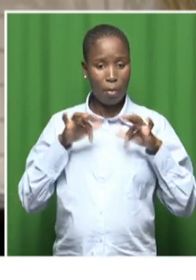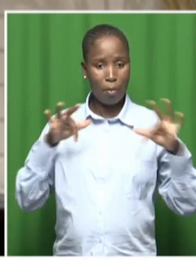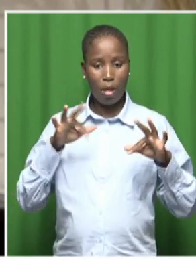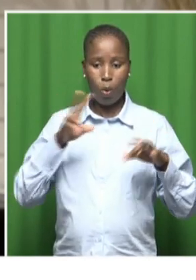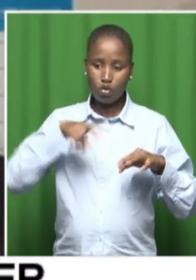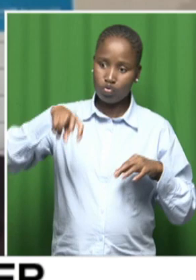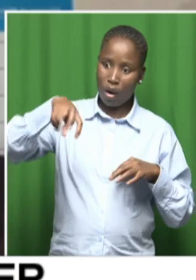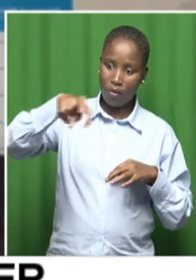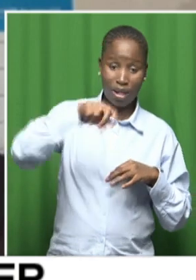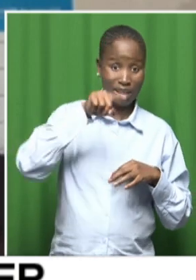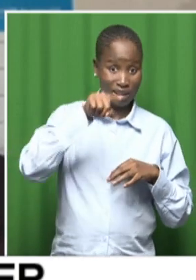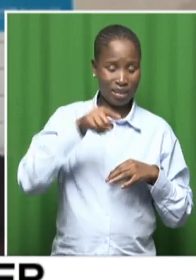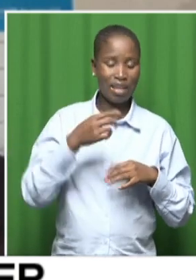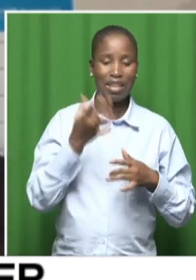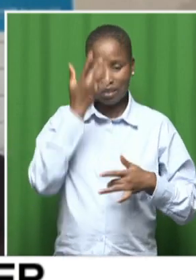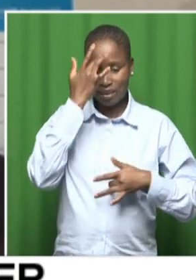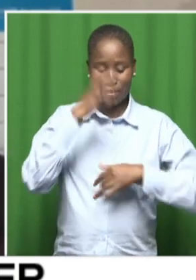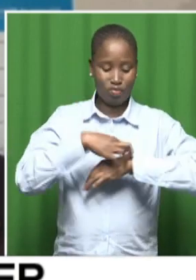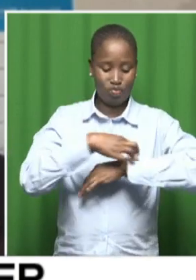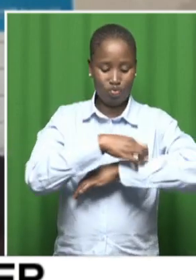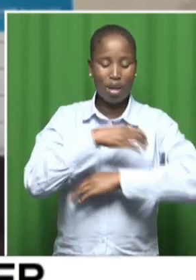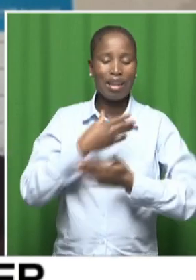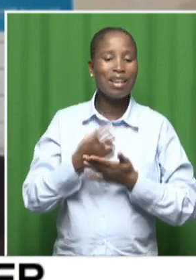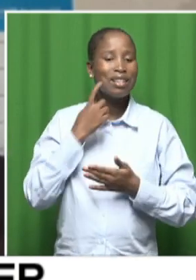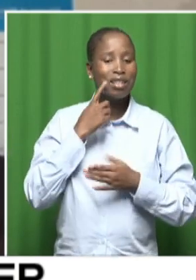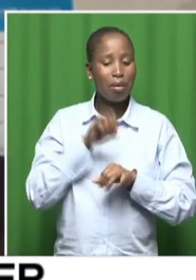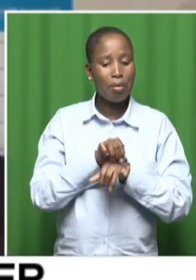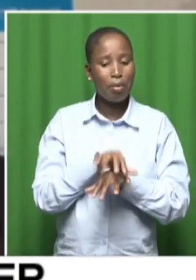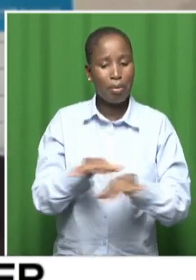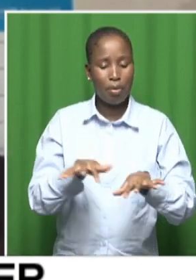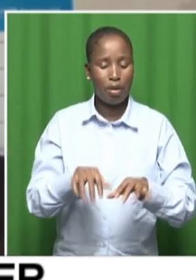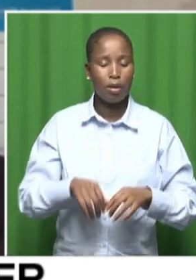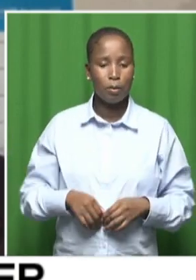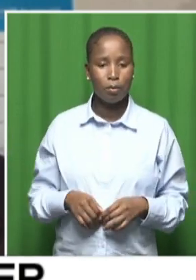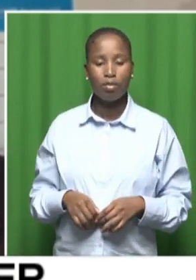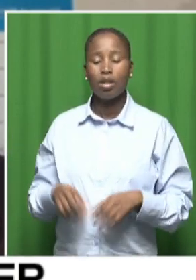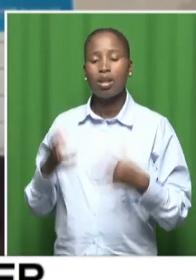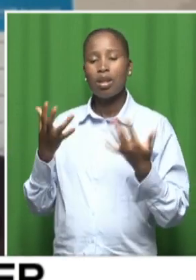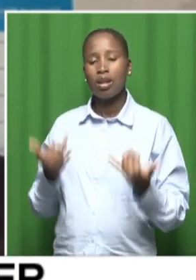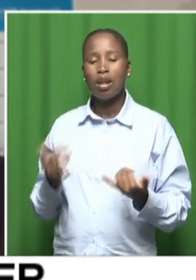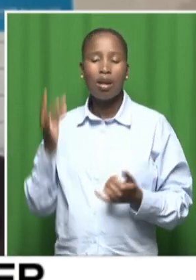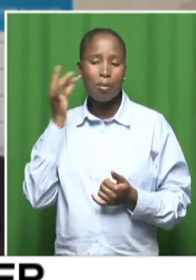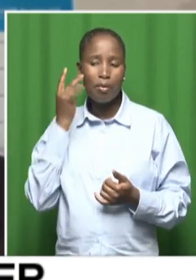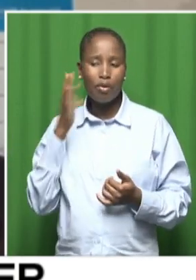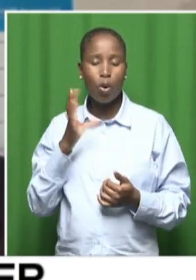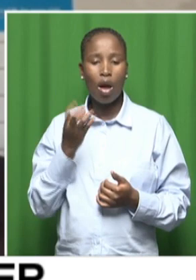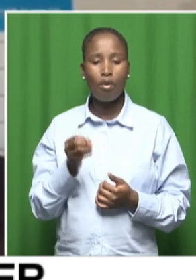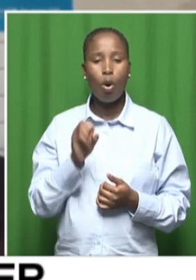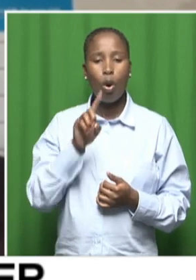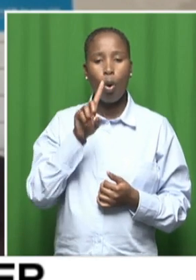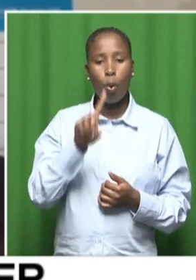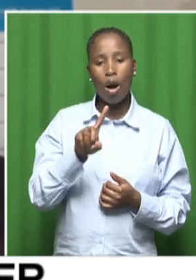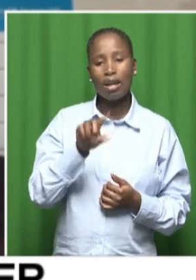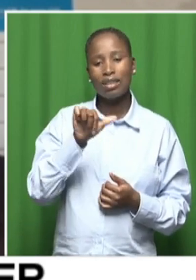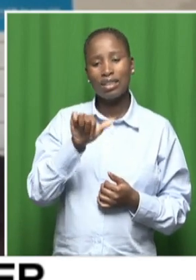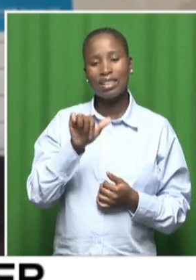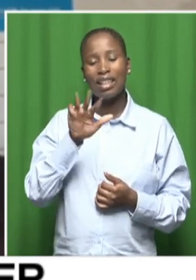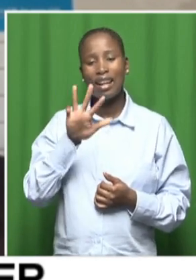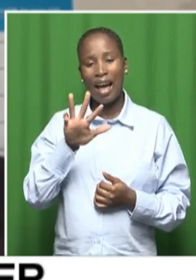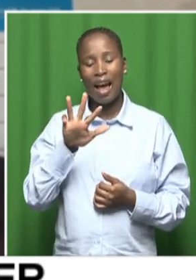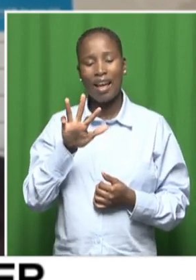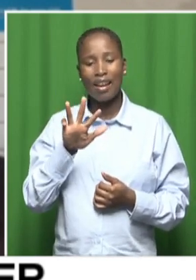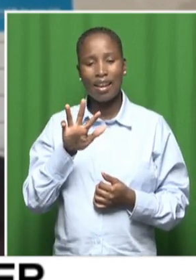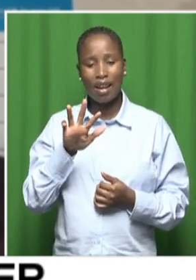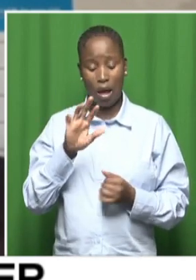Mm-hmm. I mean, and we talk about the fact that we've got 169 cases. Just perhaps give us an understanding,